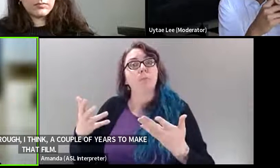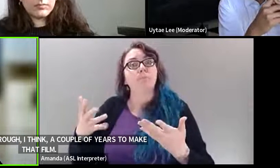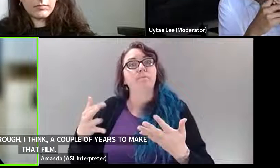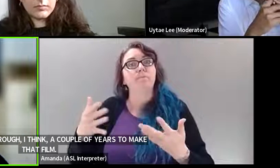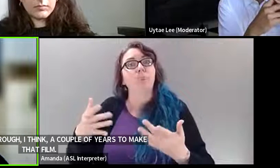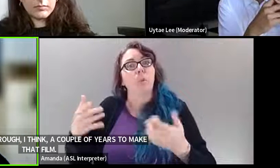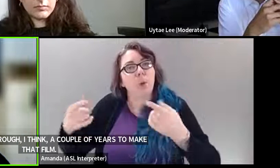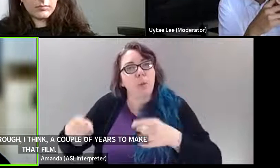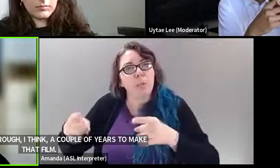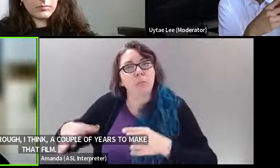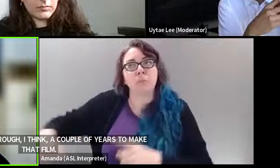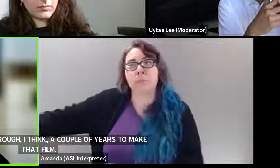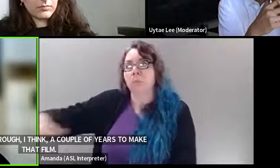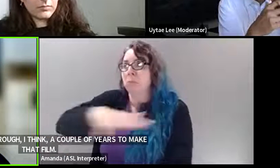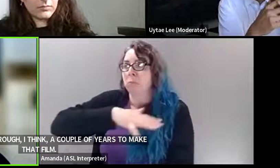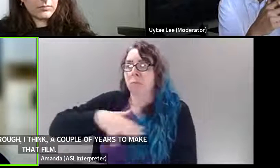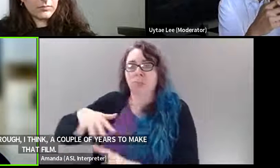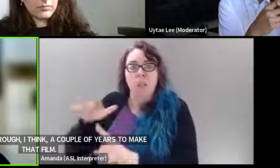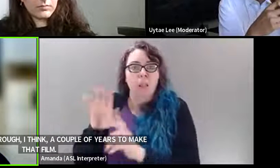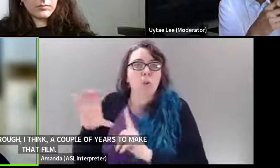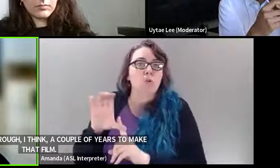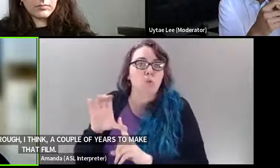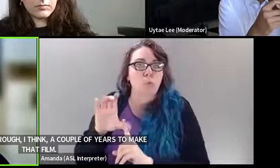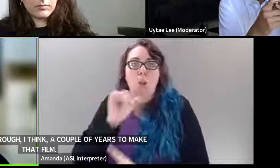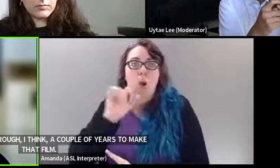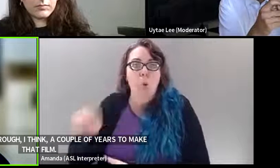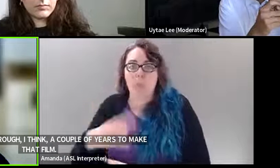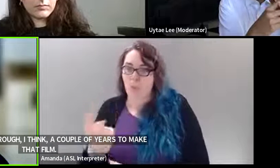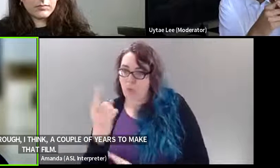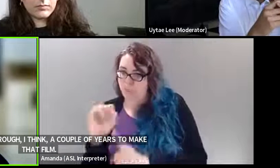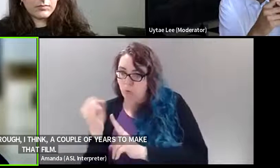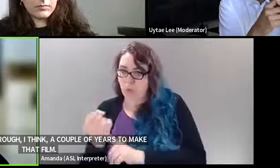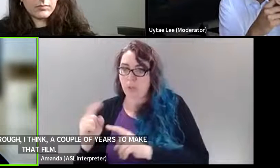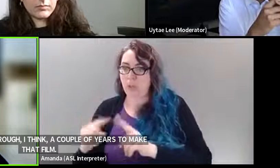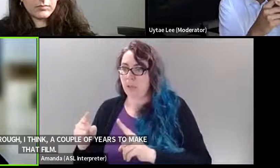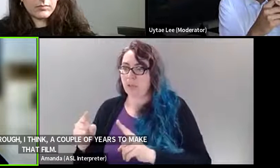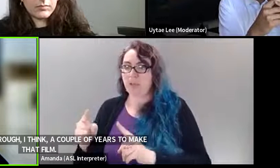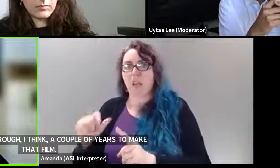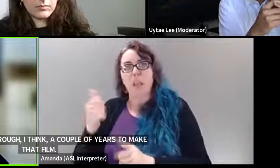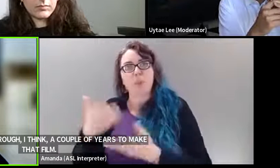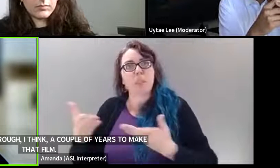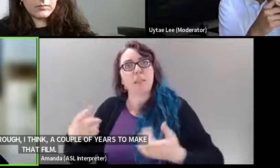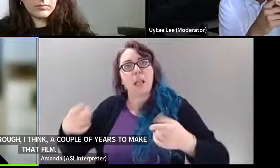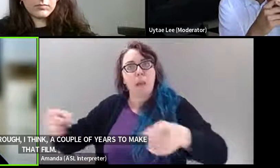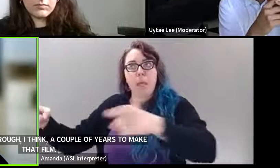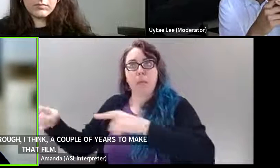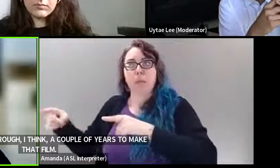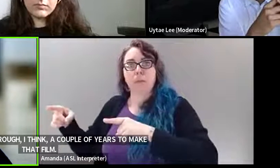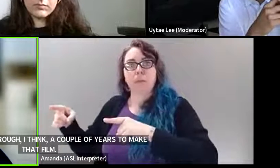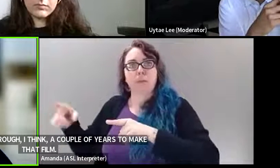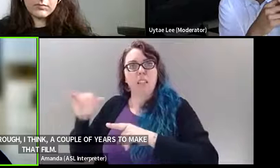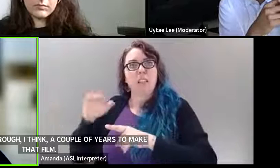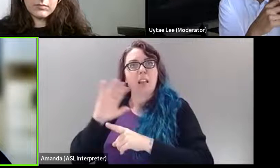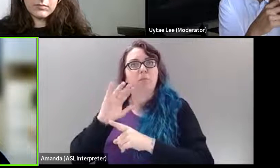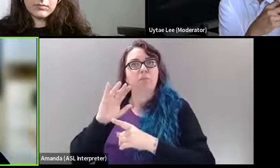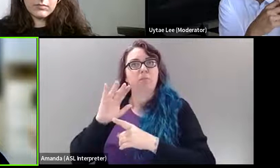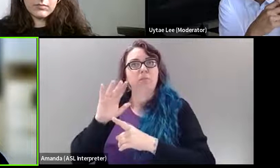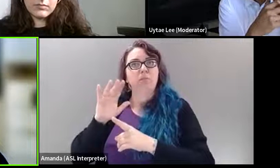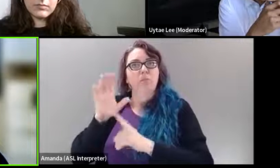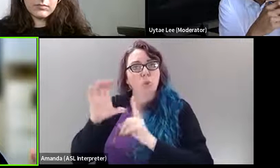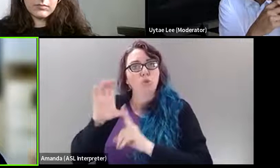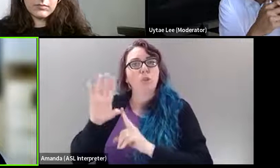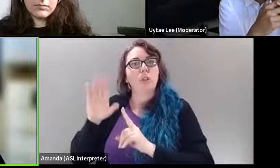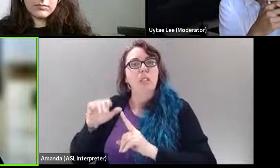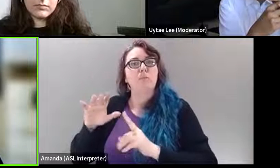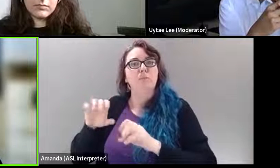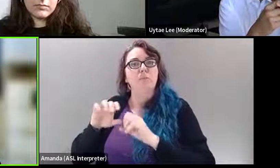and around like the kind of the cultural environment that created a place in Canada where this could